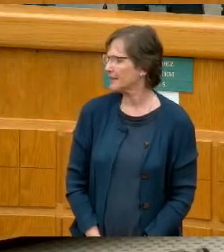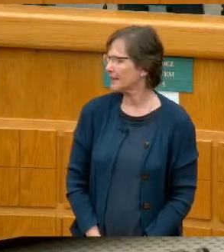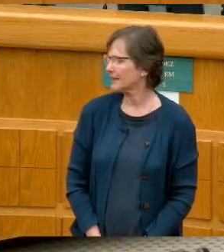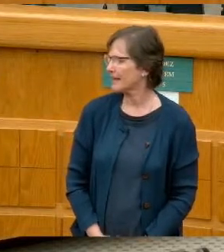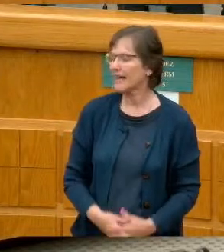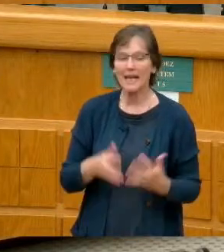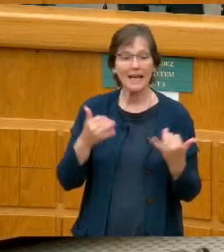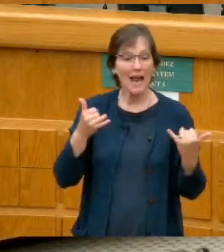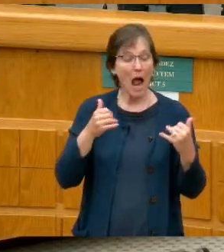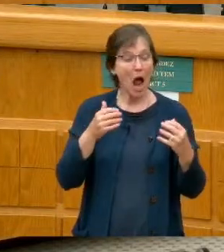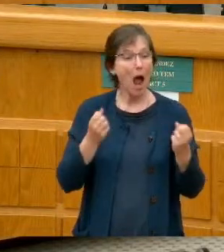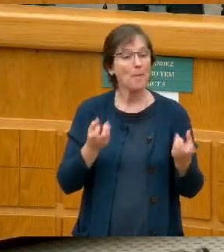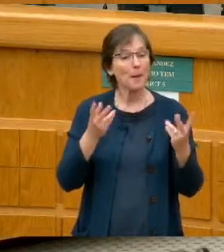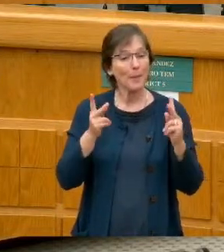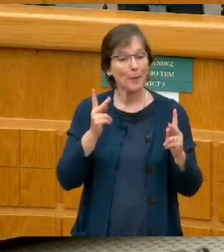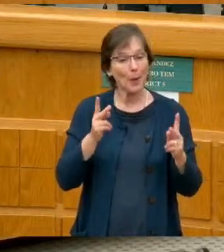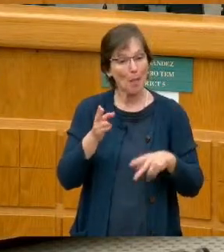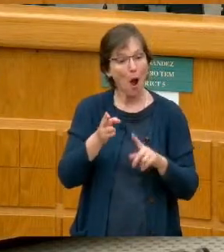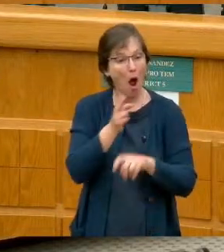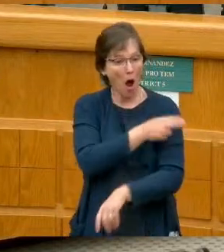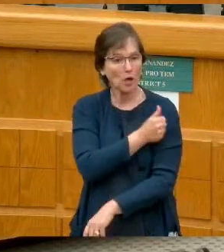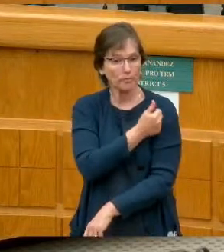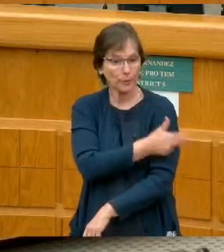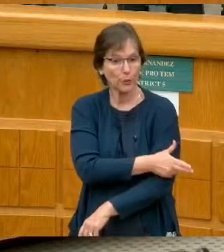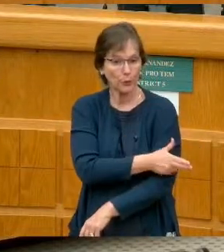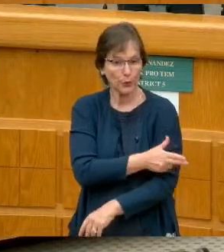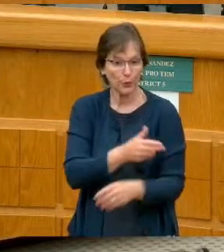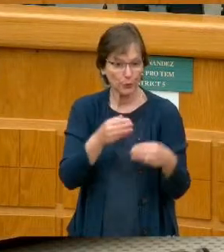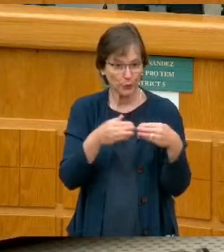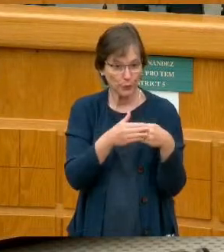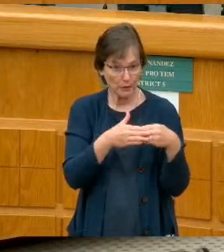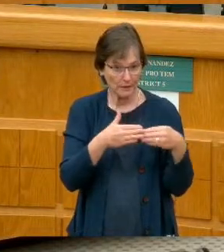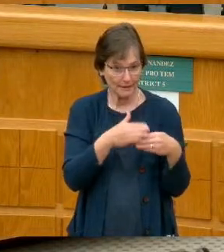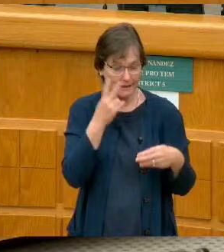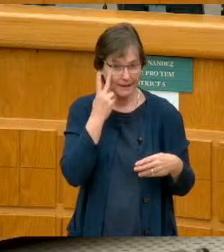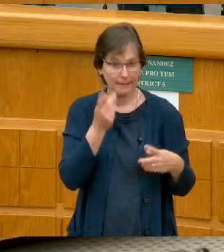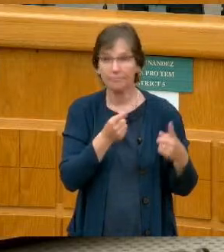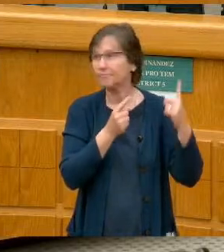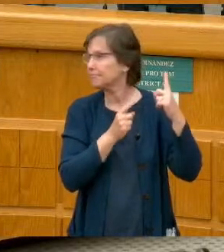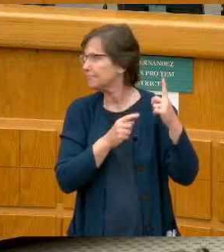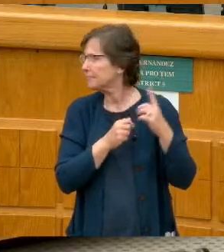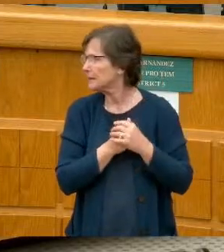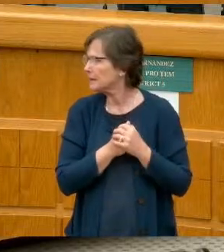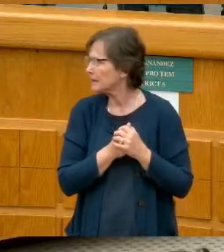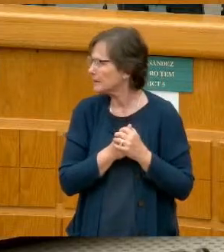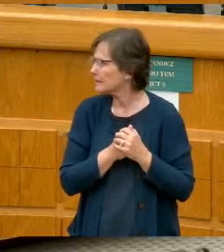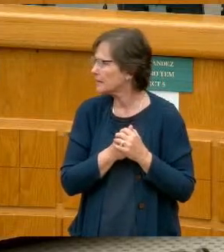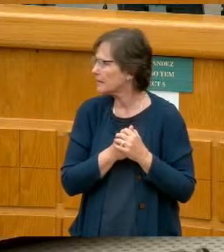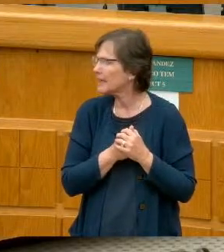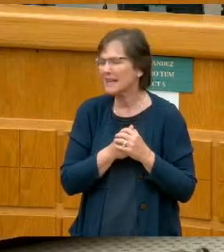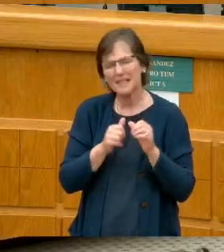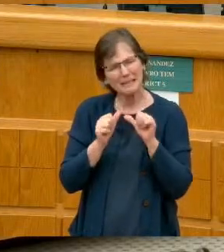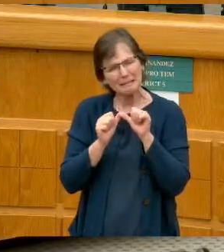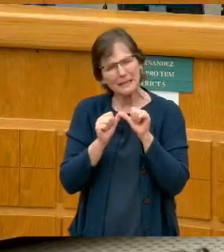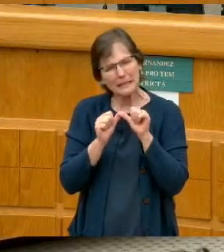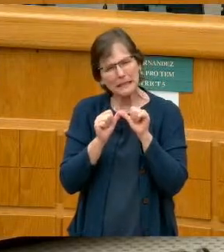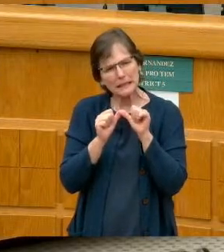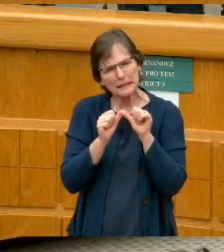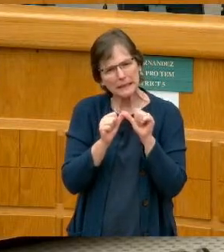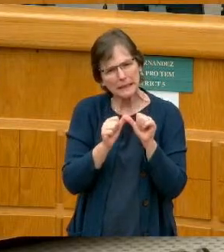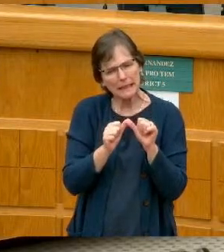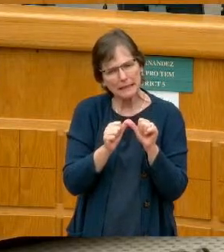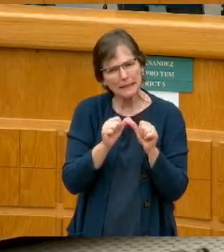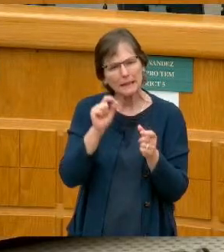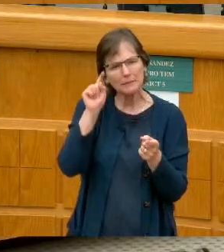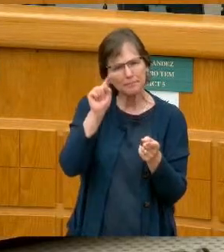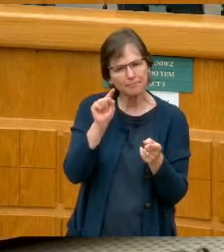And the number of hospitalizations you can see here is it's a little bit it's consistent in that it's